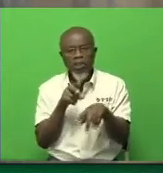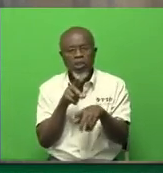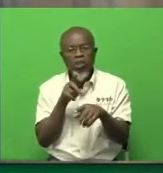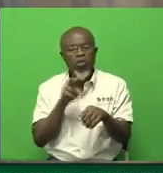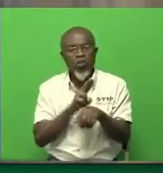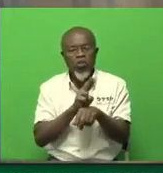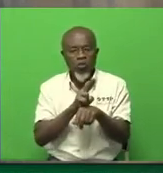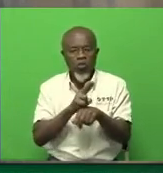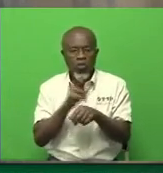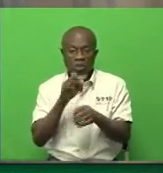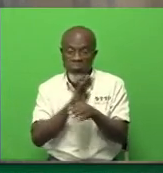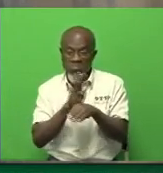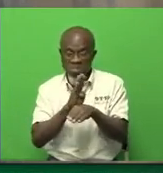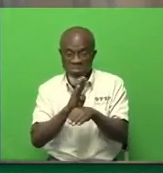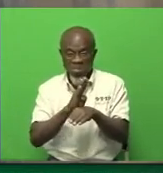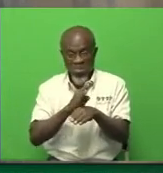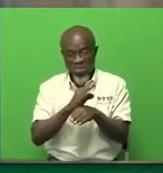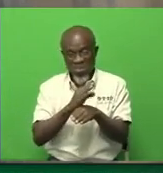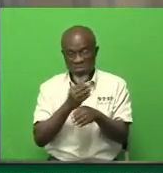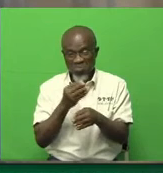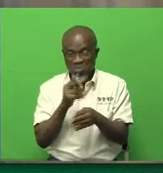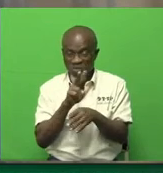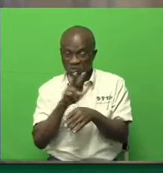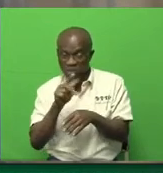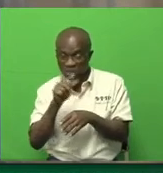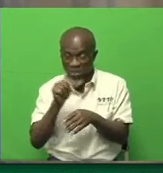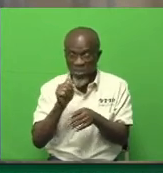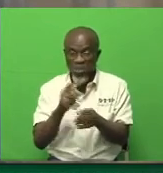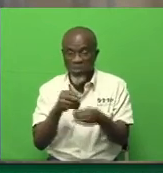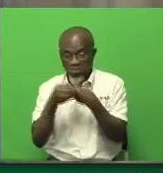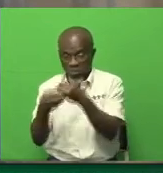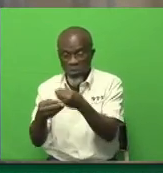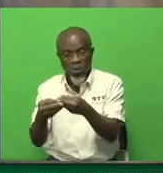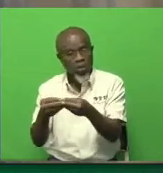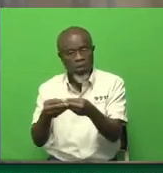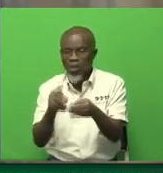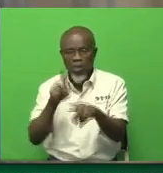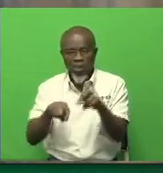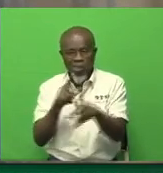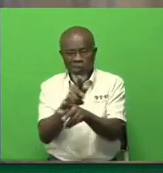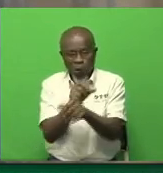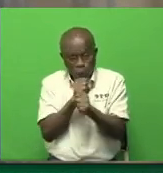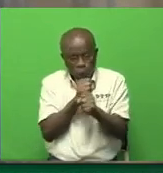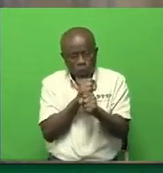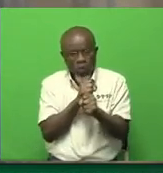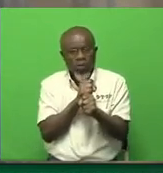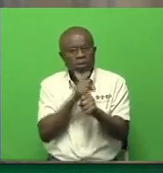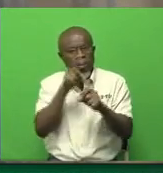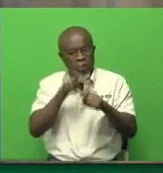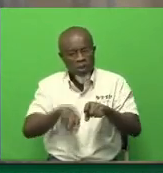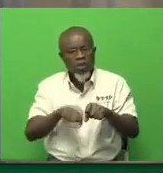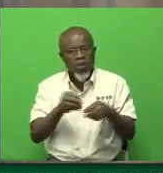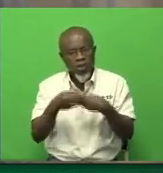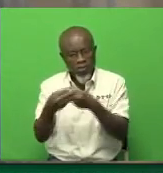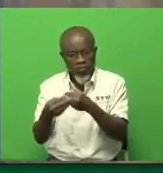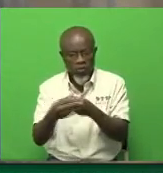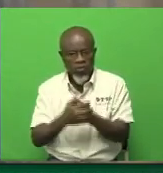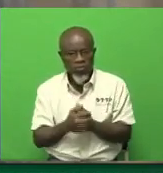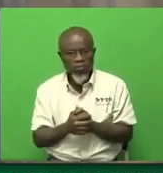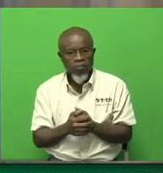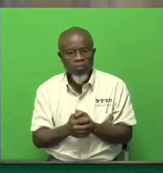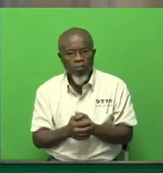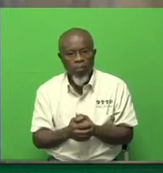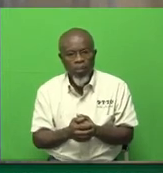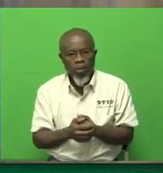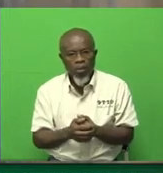stakeholders from business Chambers one such chamber proposed that as a solution for vat refunds